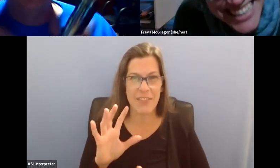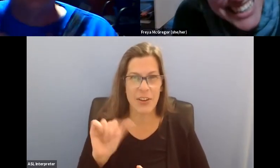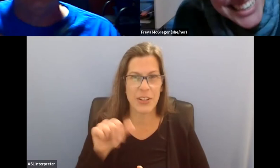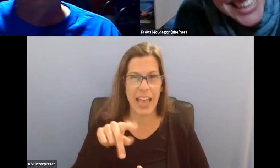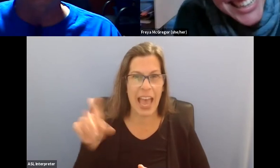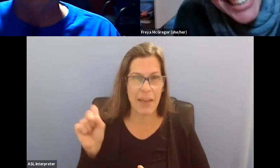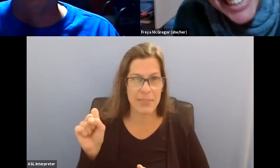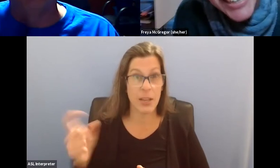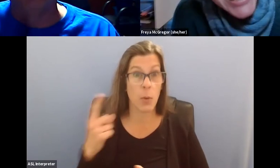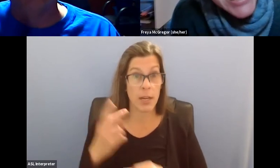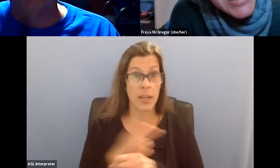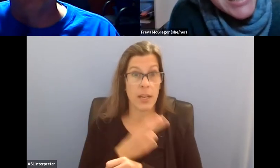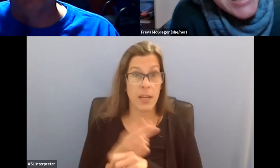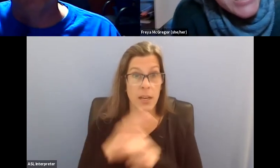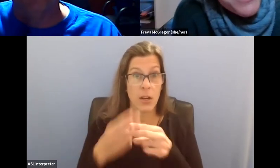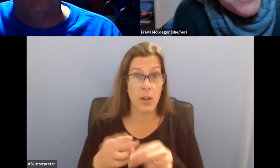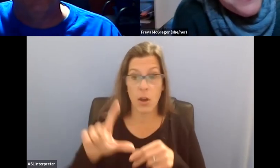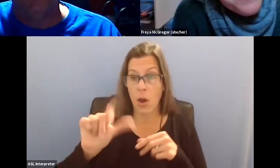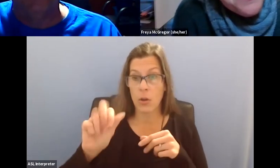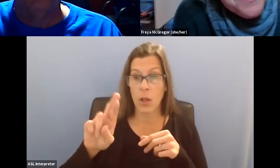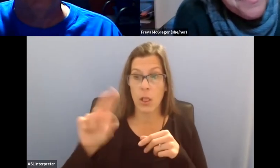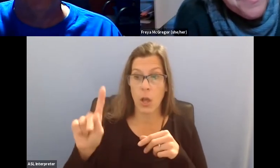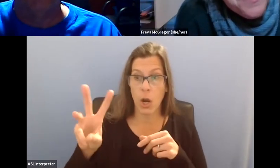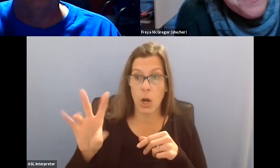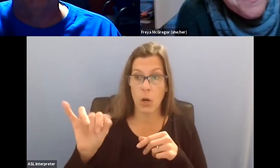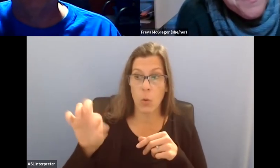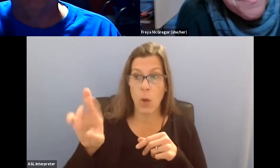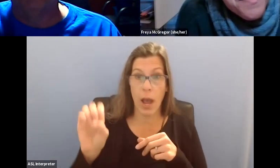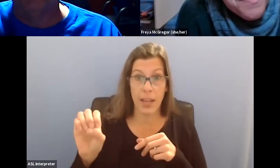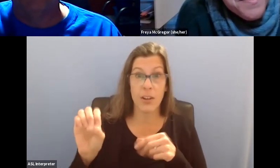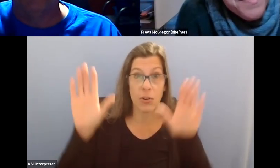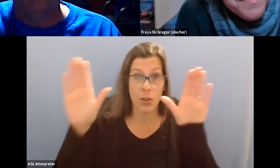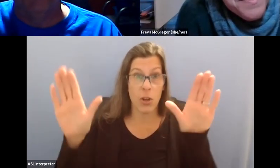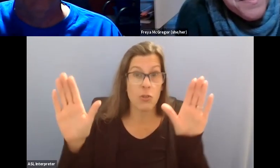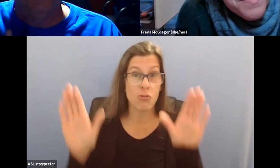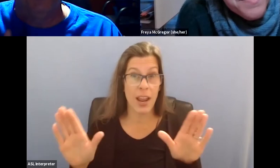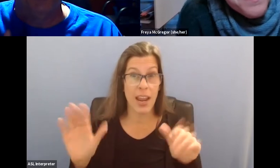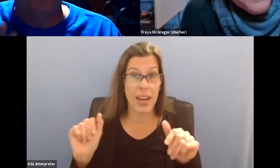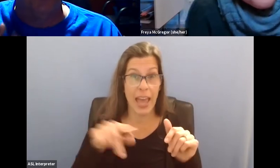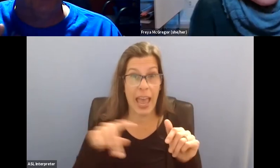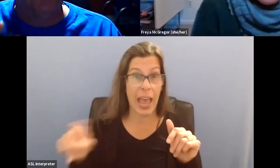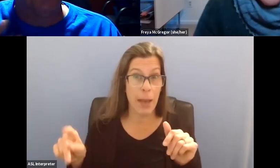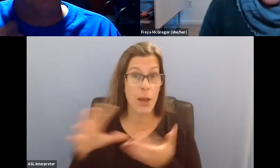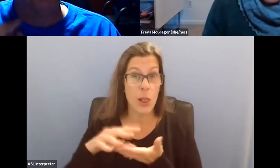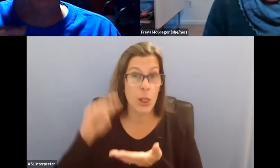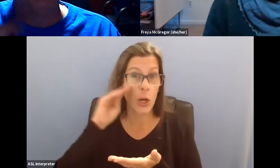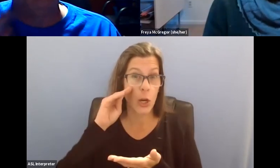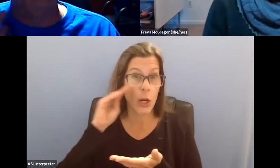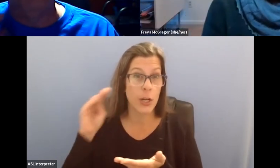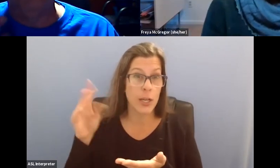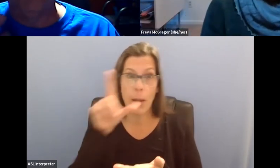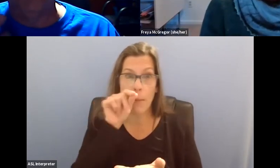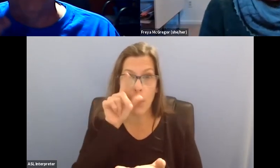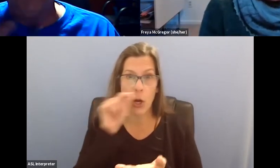One that I use is called Larkwire, which is a really, uh, good app for learning bird sounds and testing yourself. And I also use